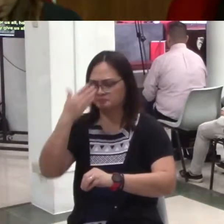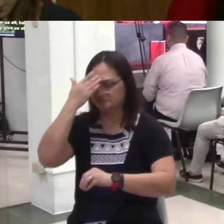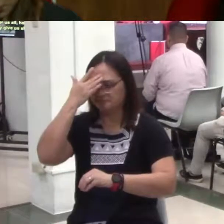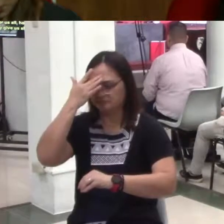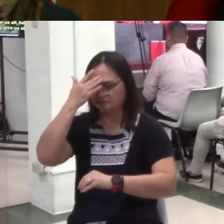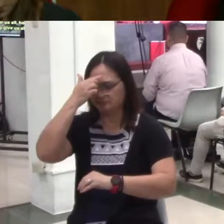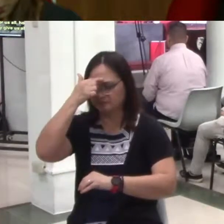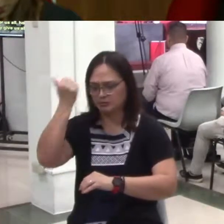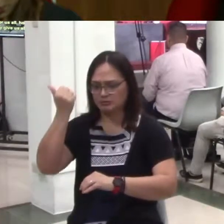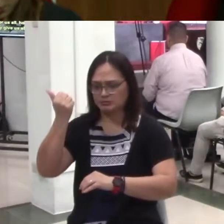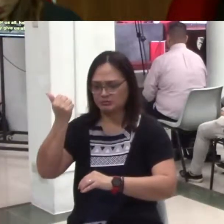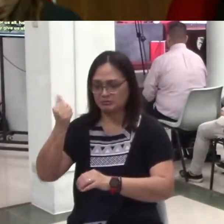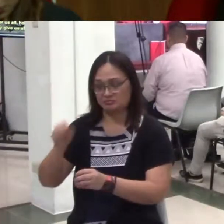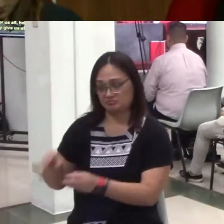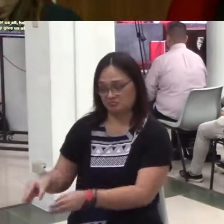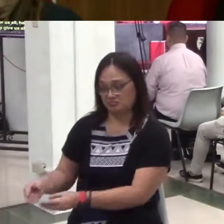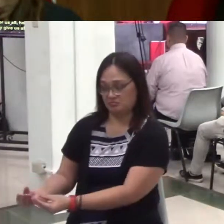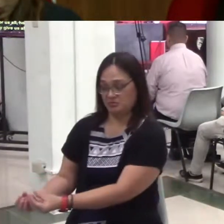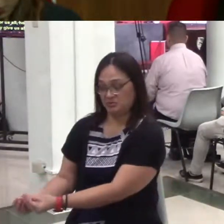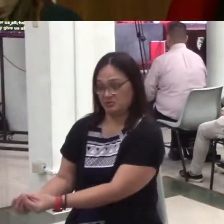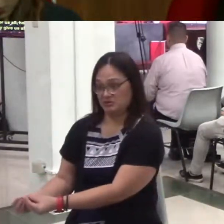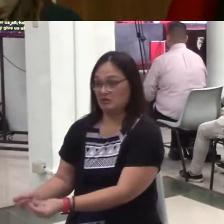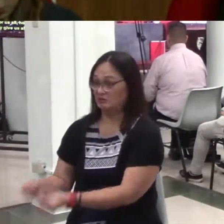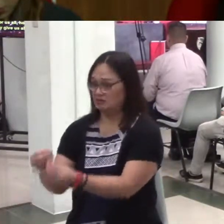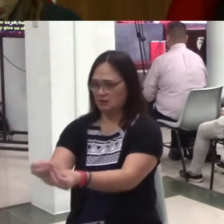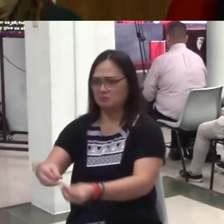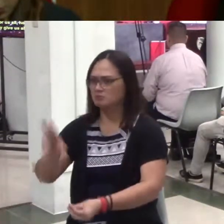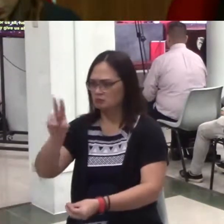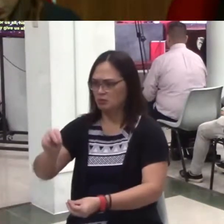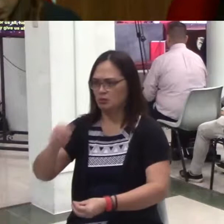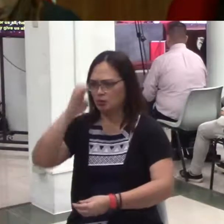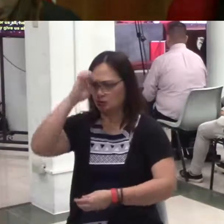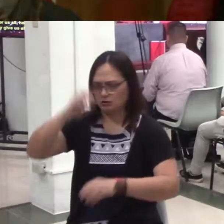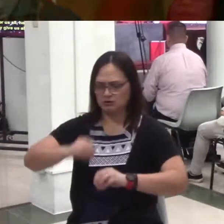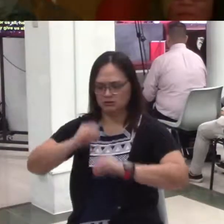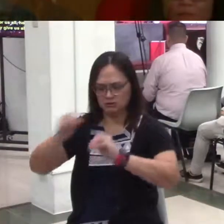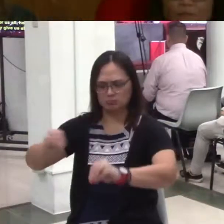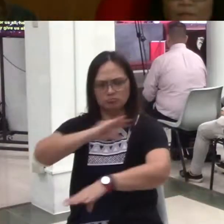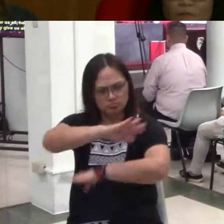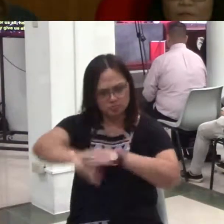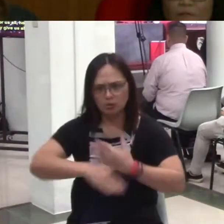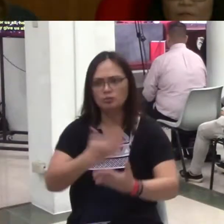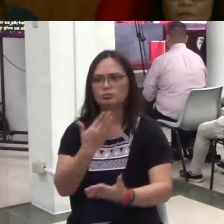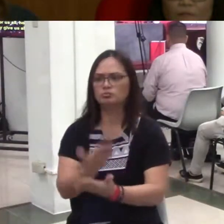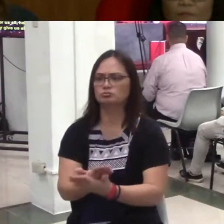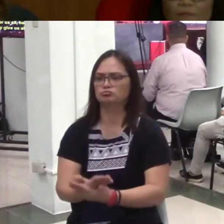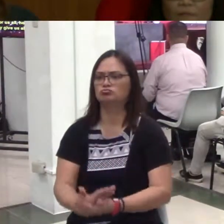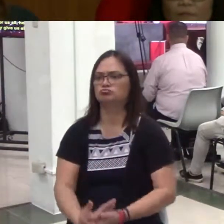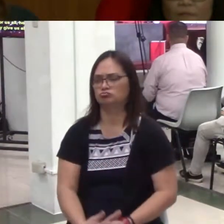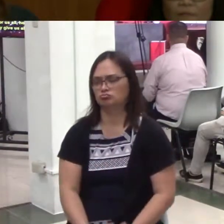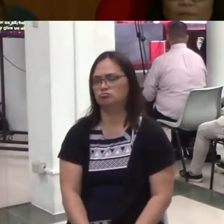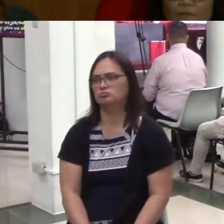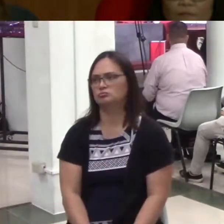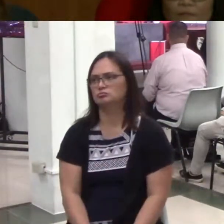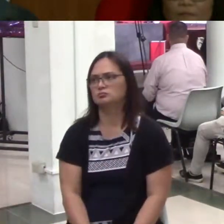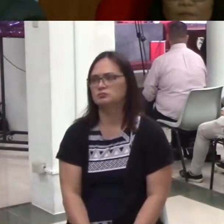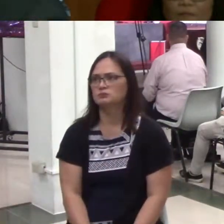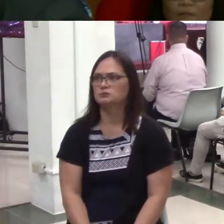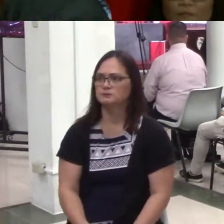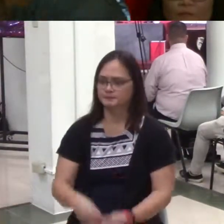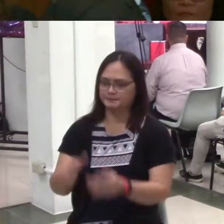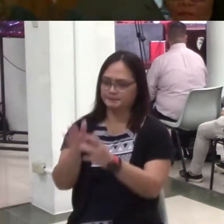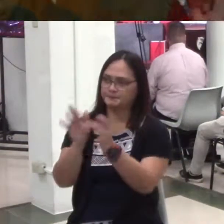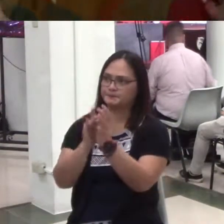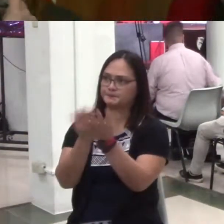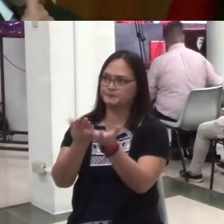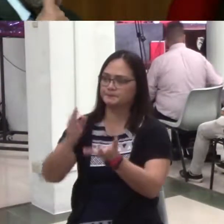should preach among the Gentiles the unsearchable riches of Christ. Can you imagine